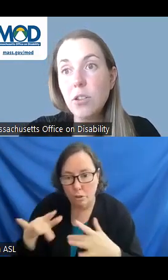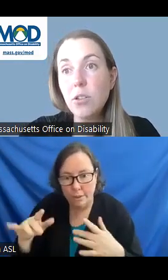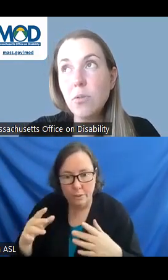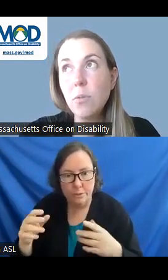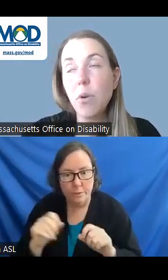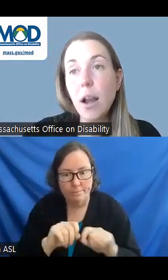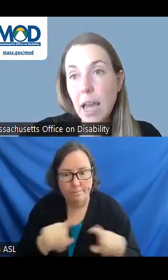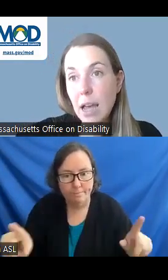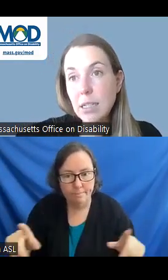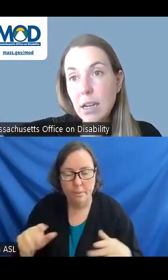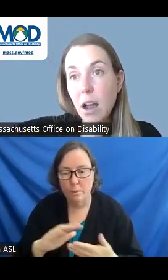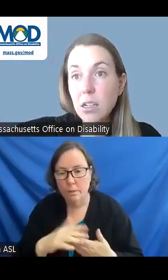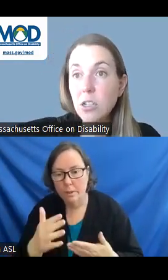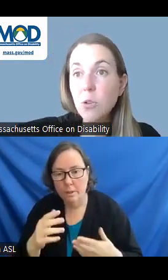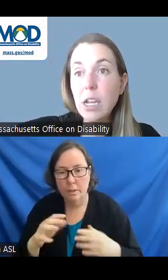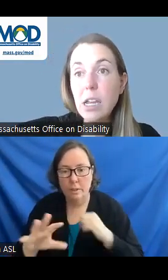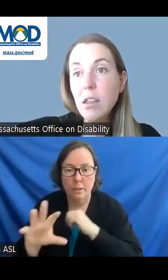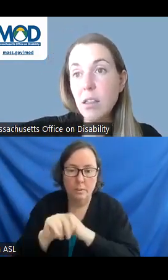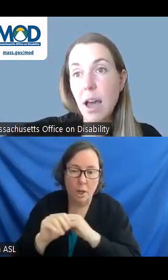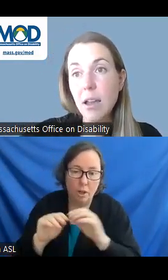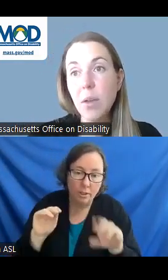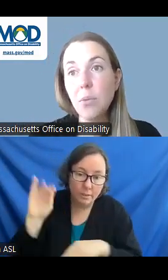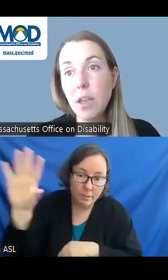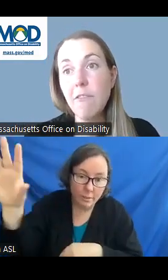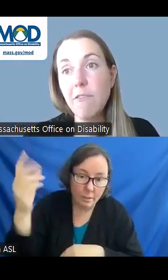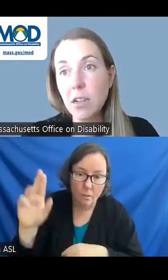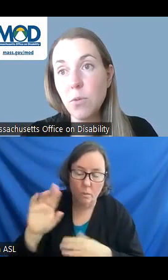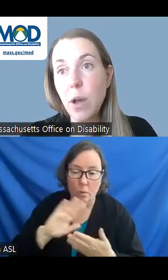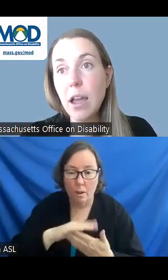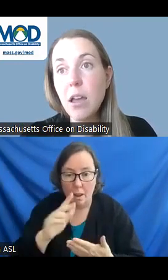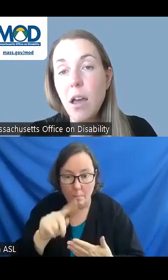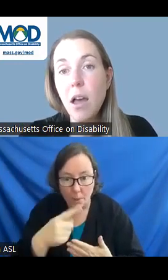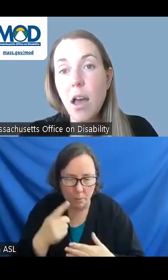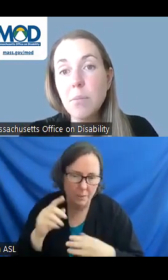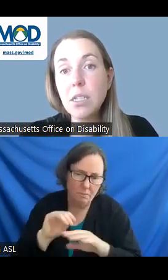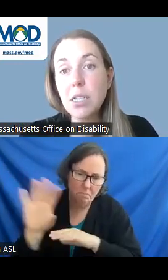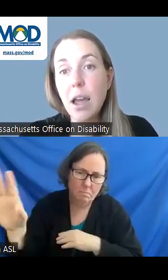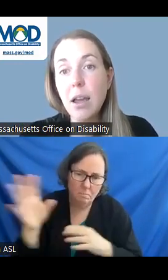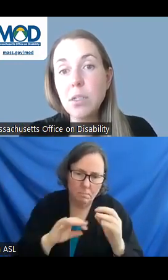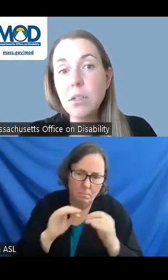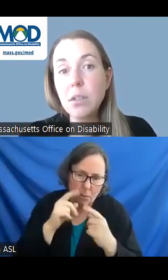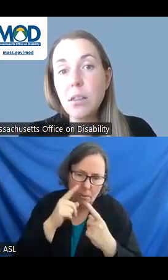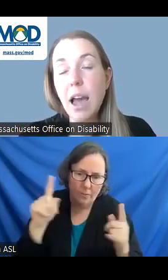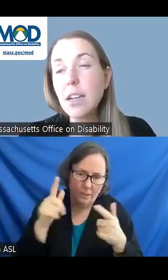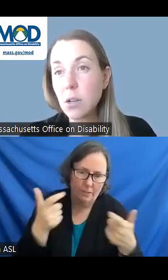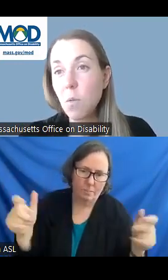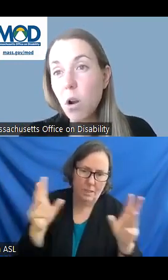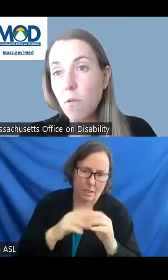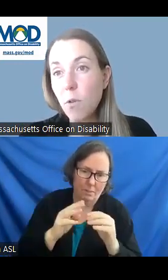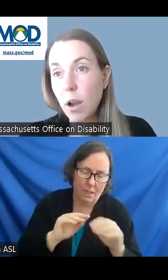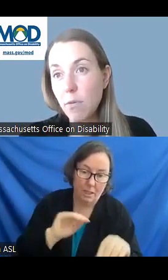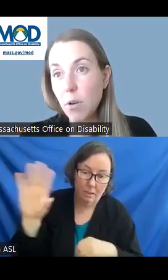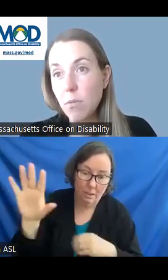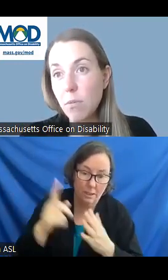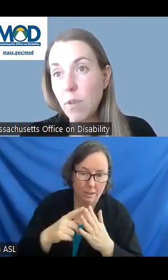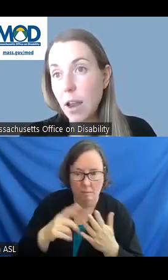going to broadcast it on a screen? That can be a really effective way. Sometimes that doesn't work